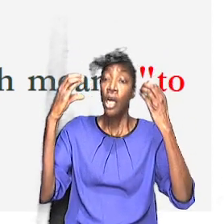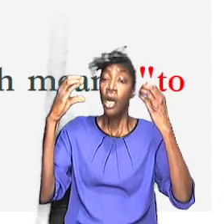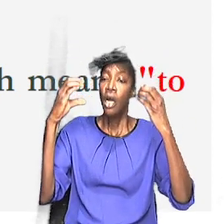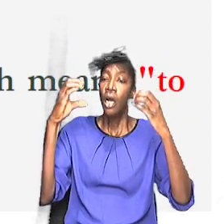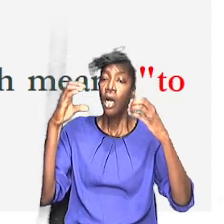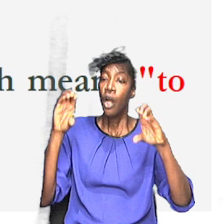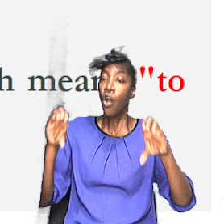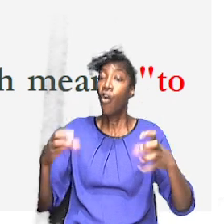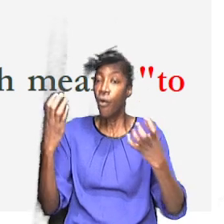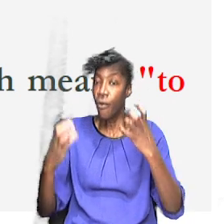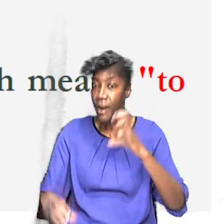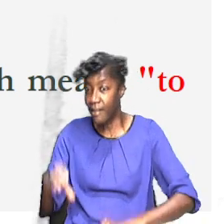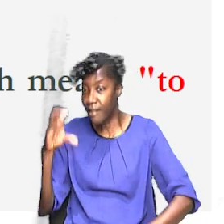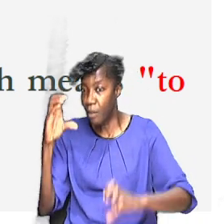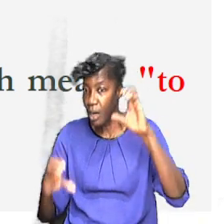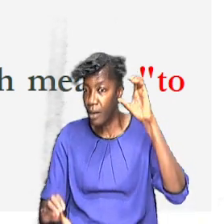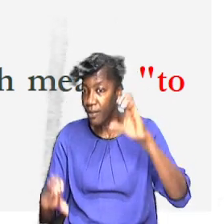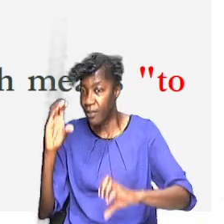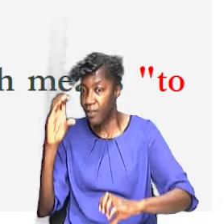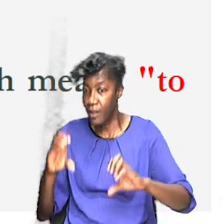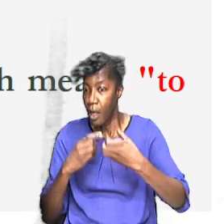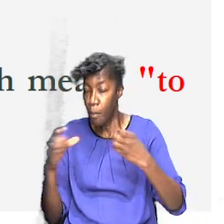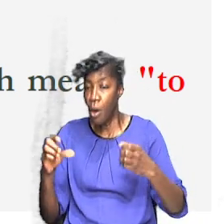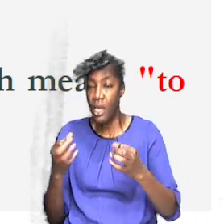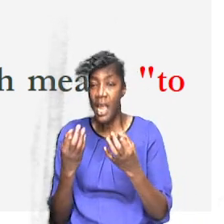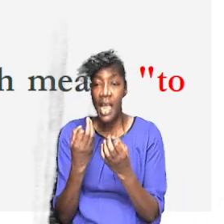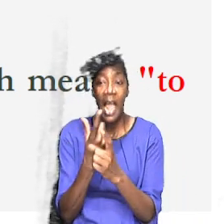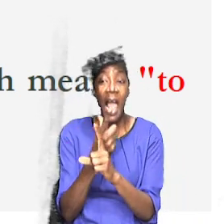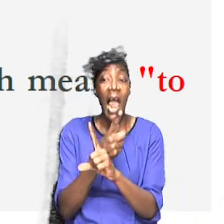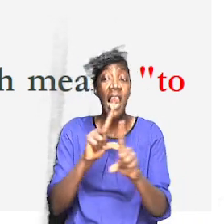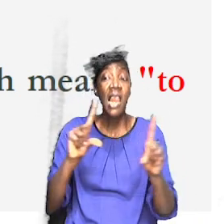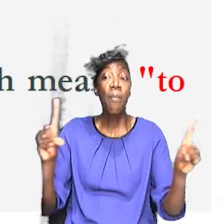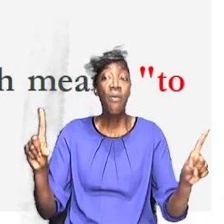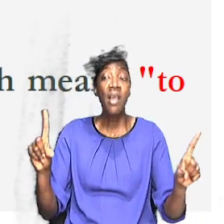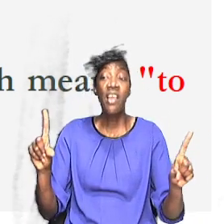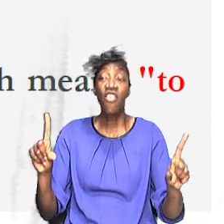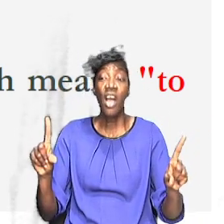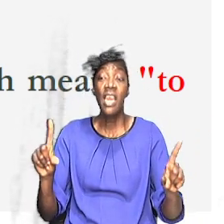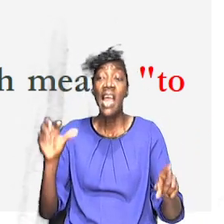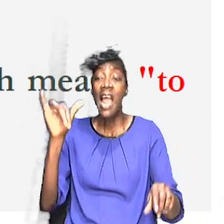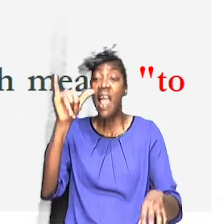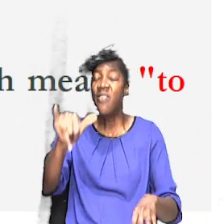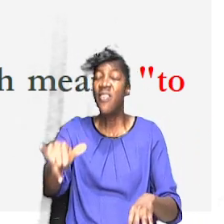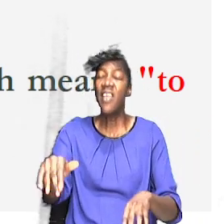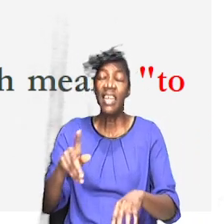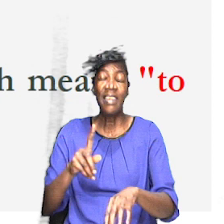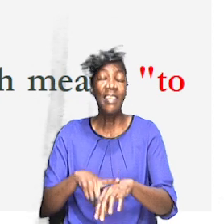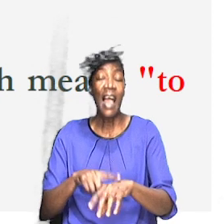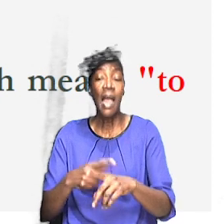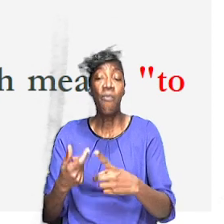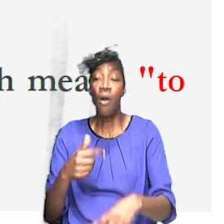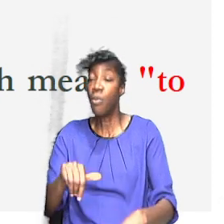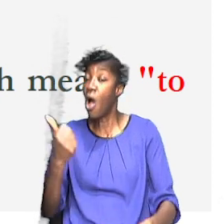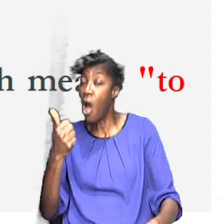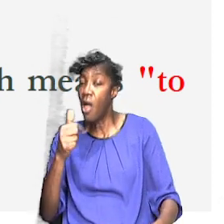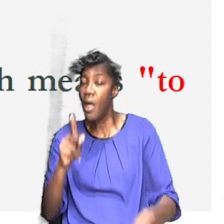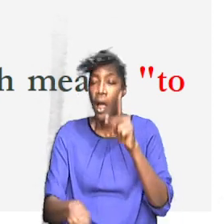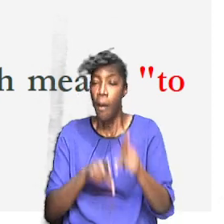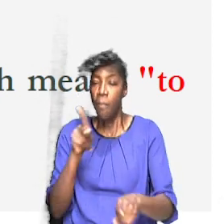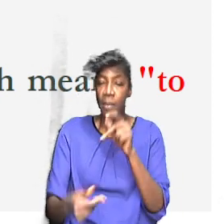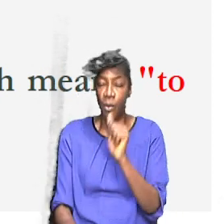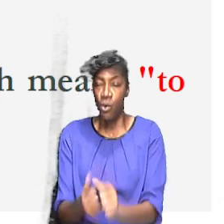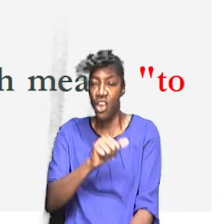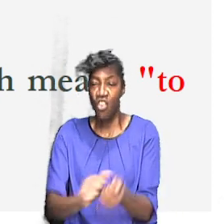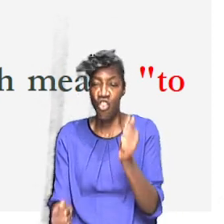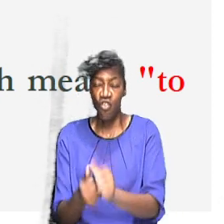celebrating is the liberation they got during that time, from the Syrians who desecrated their